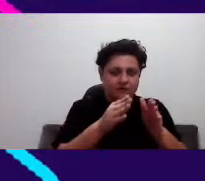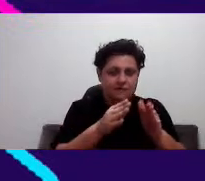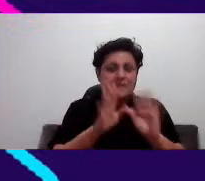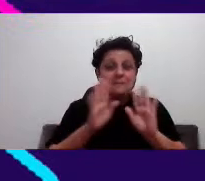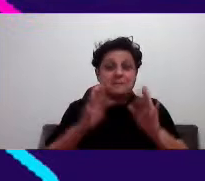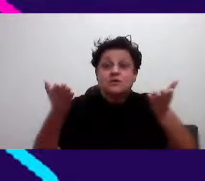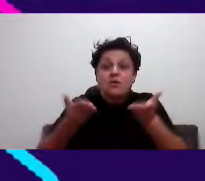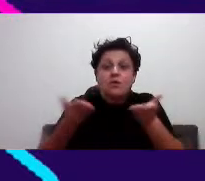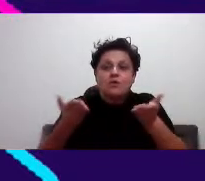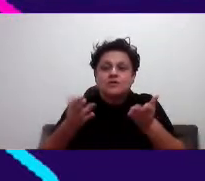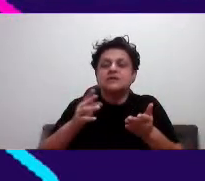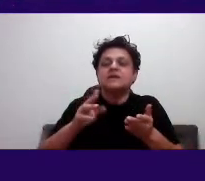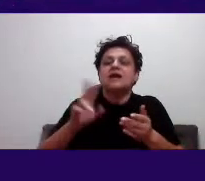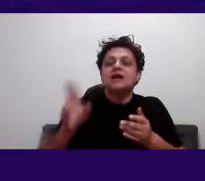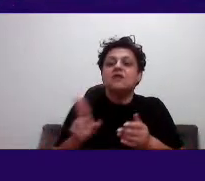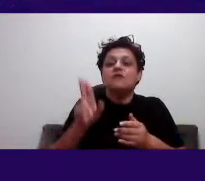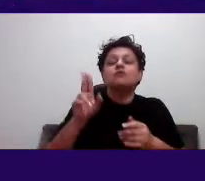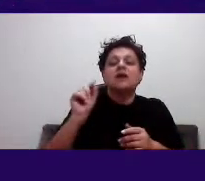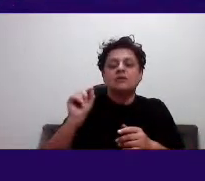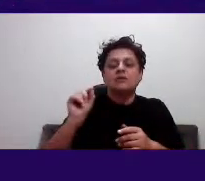too.